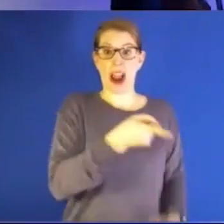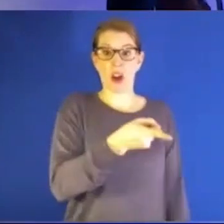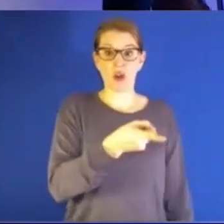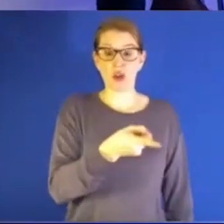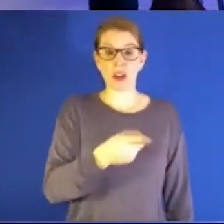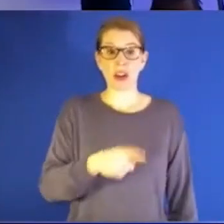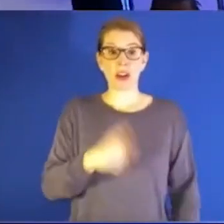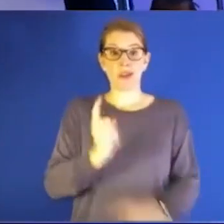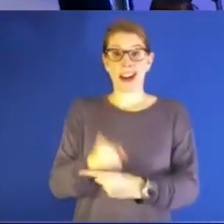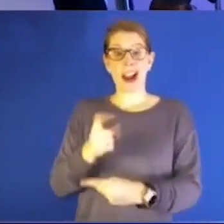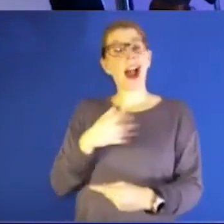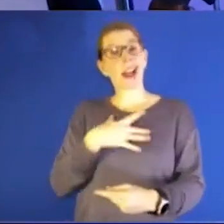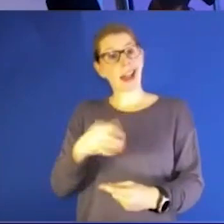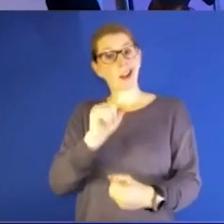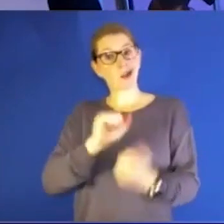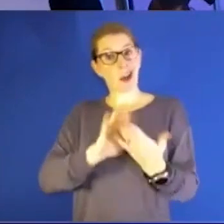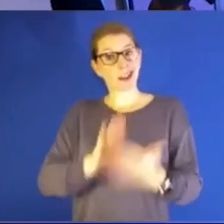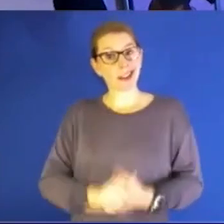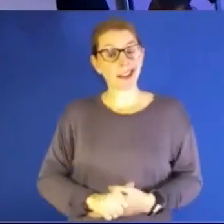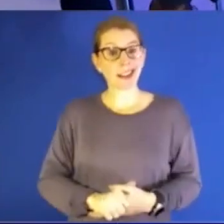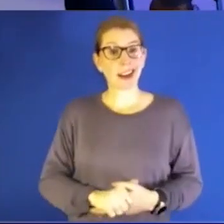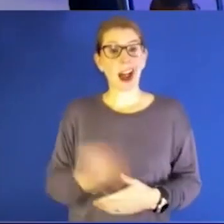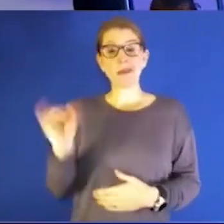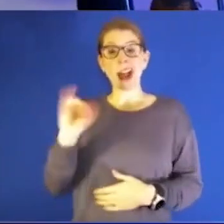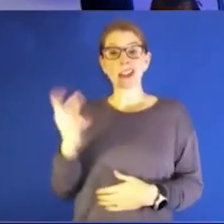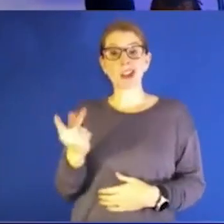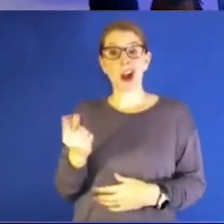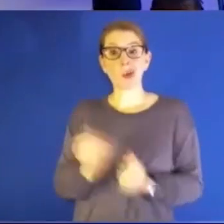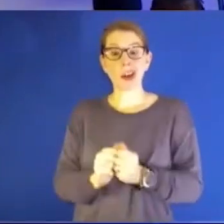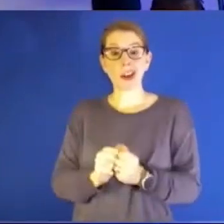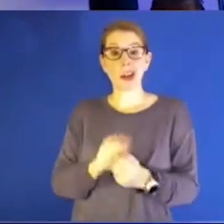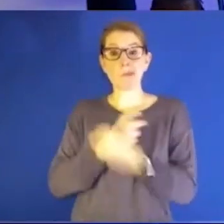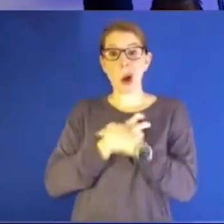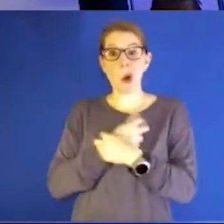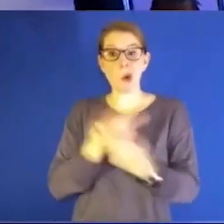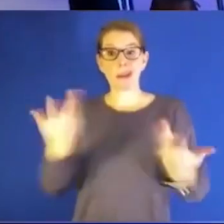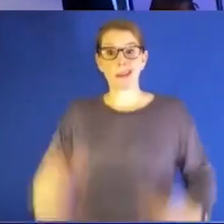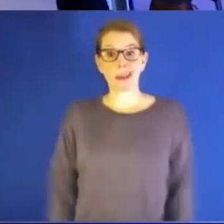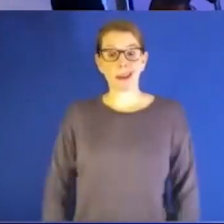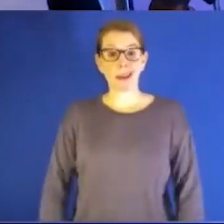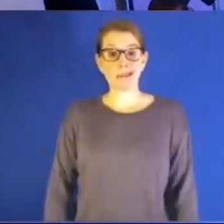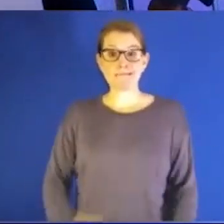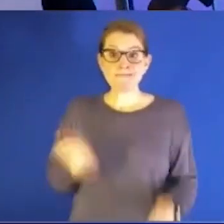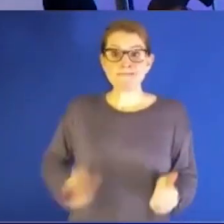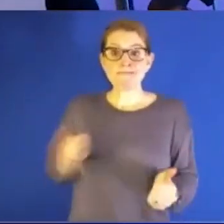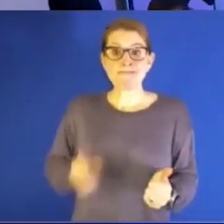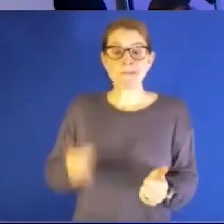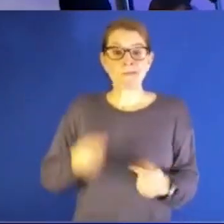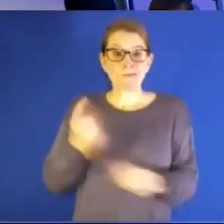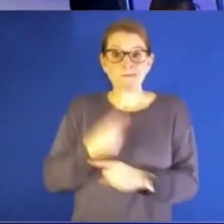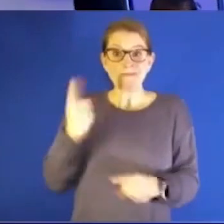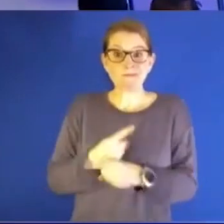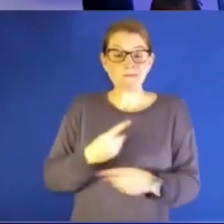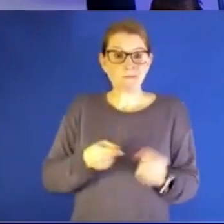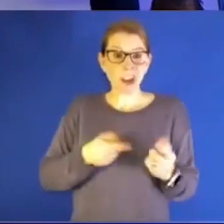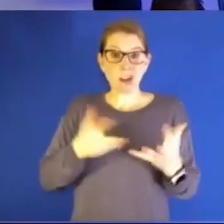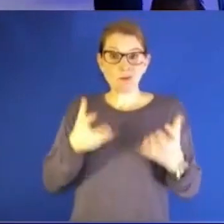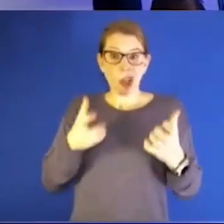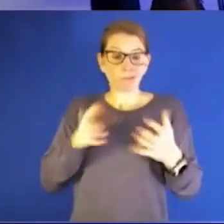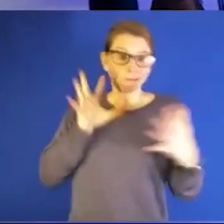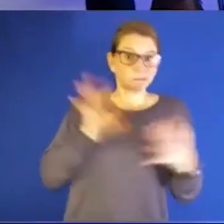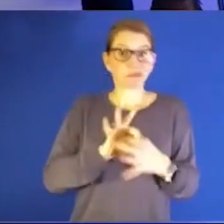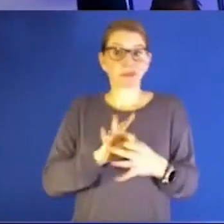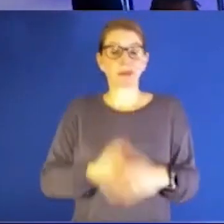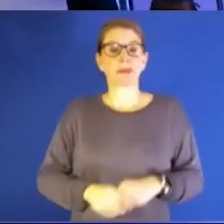like your strategy. I'm like a dog with a bone. You right? are. You just keep coming back. persistent. You keep coming back. A little painful. Others have thought the same thing, that I'm